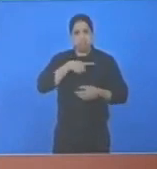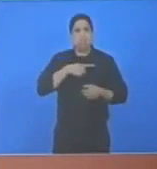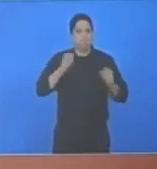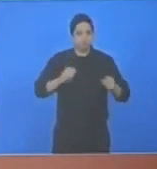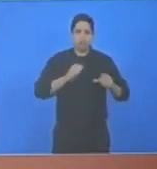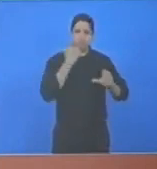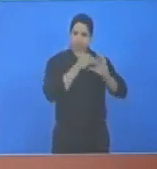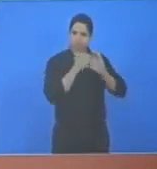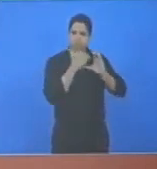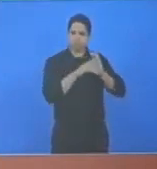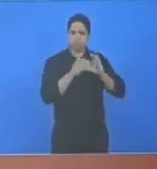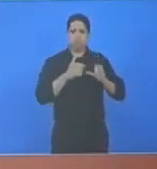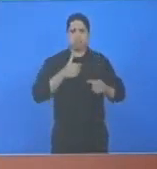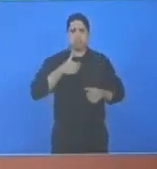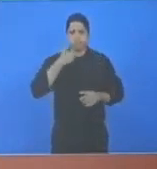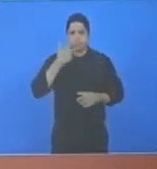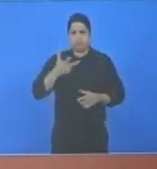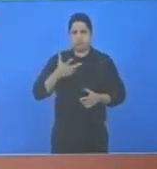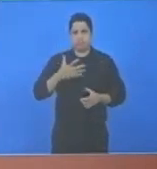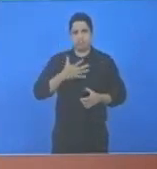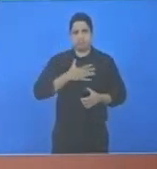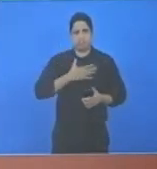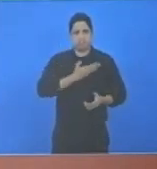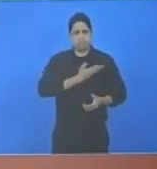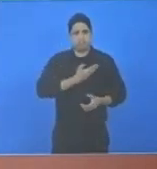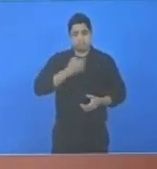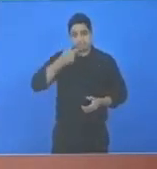to send your